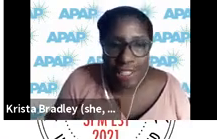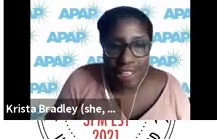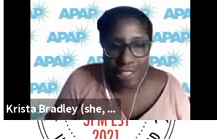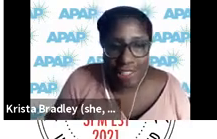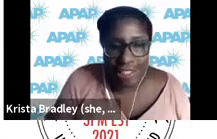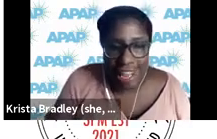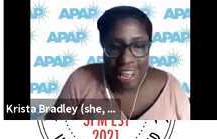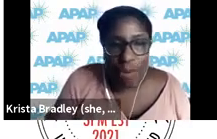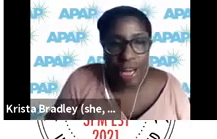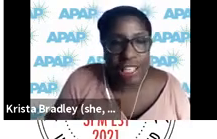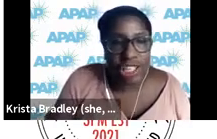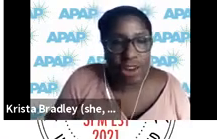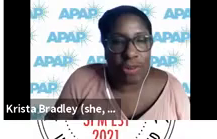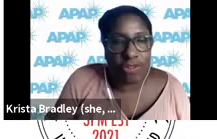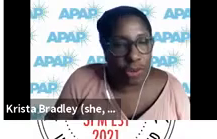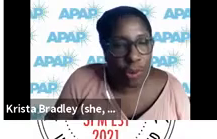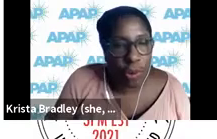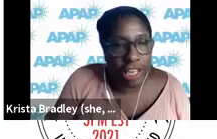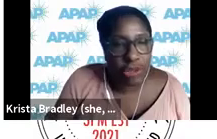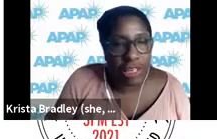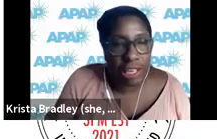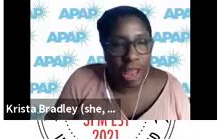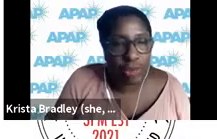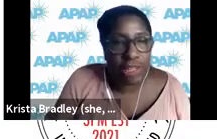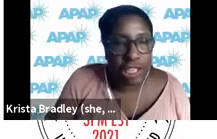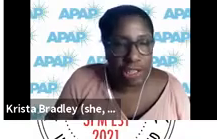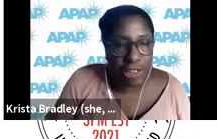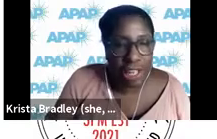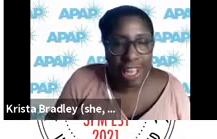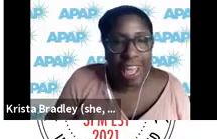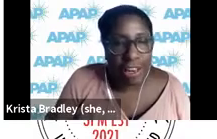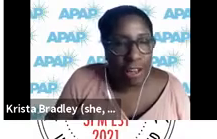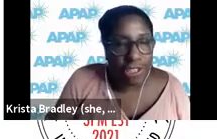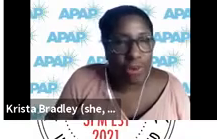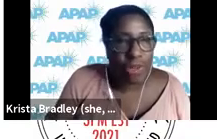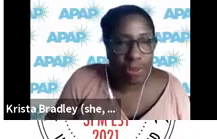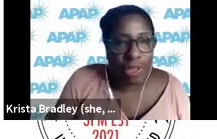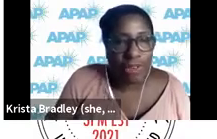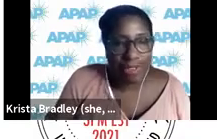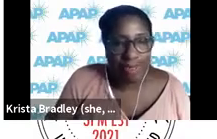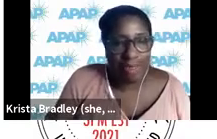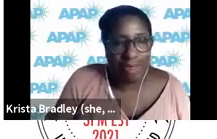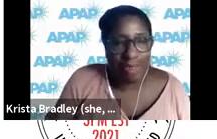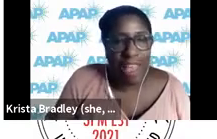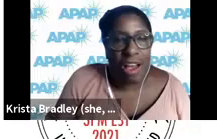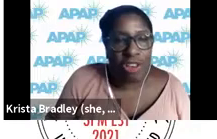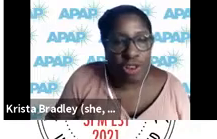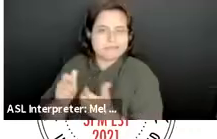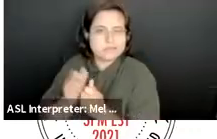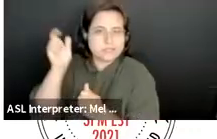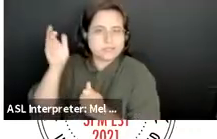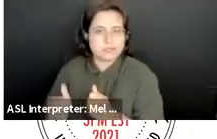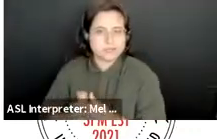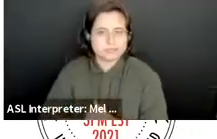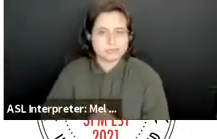we get started today, I wanted to share a few quick ways you can interact with each other and also with our speakers. On